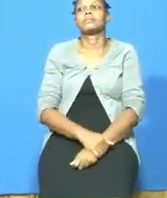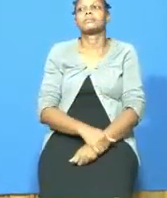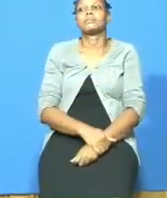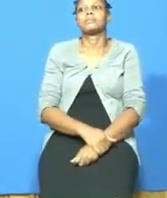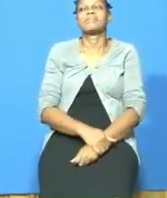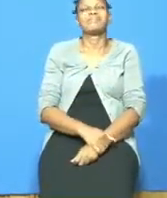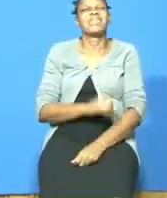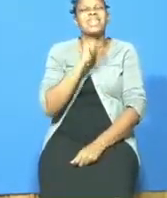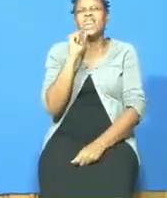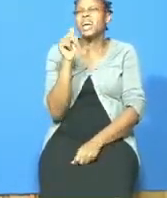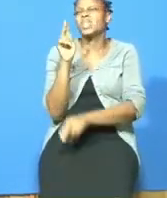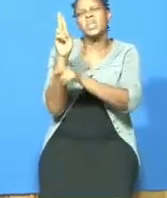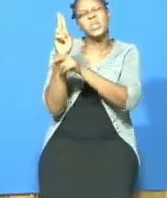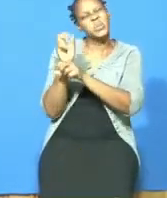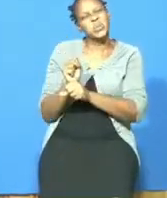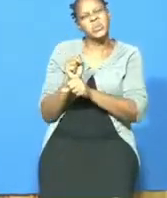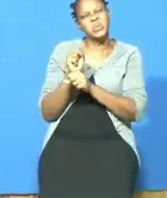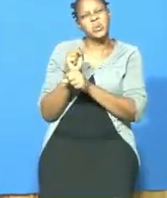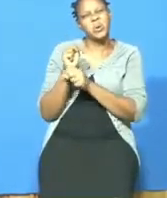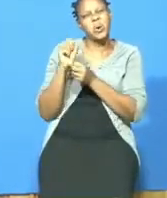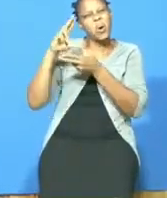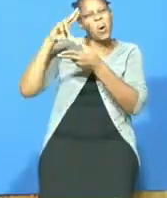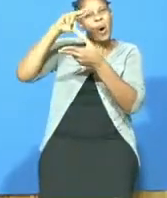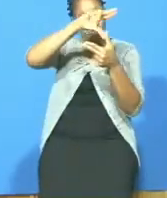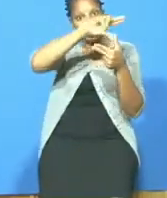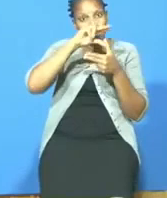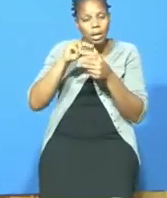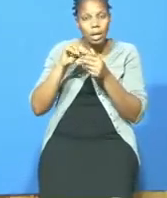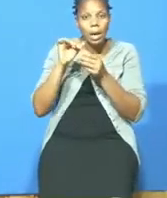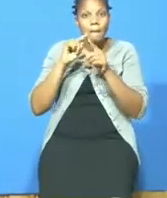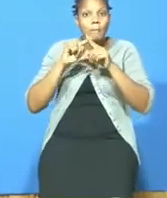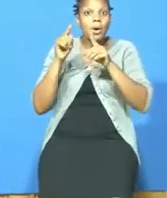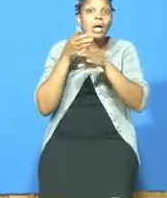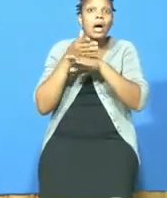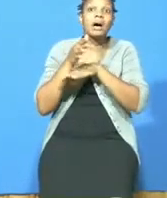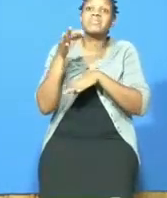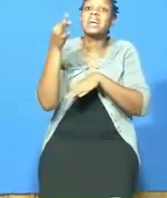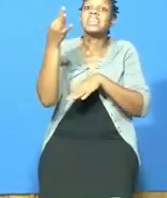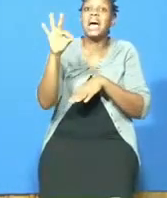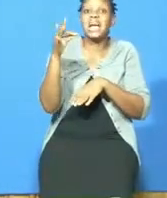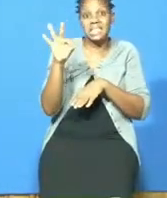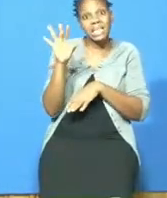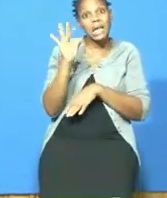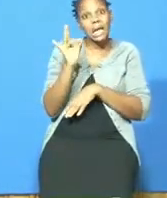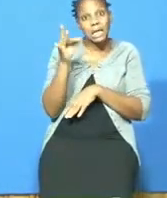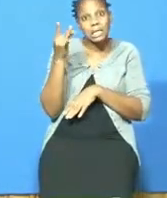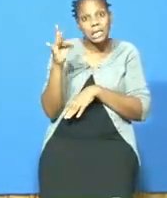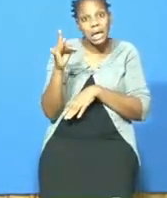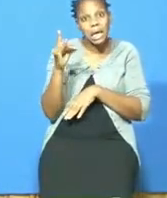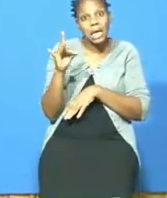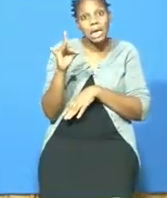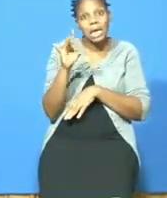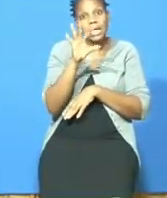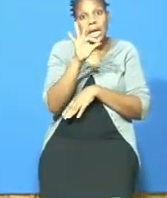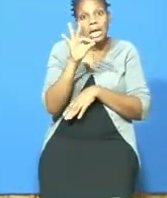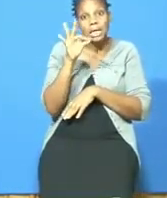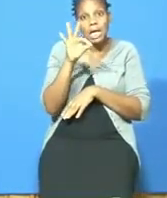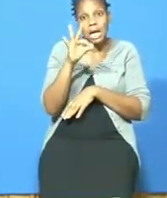not used to hurricanes, but after 1988,